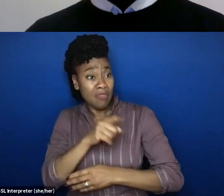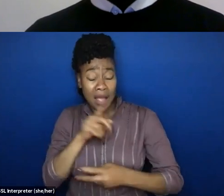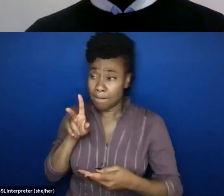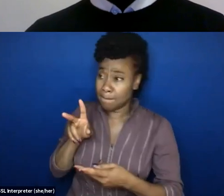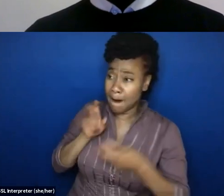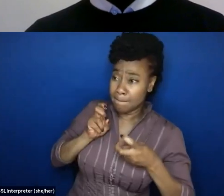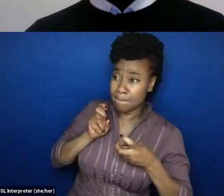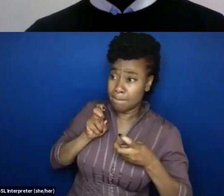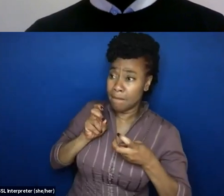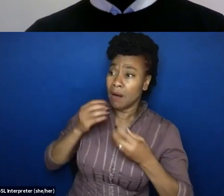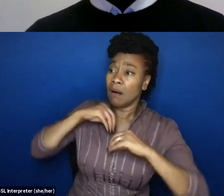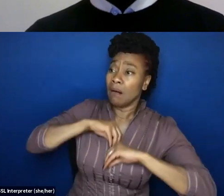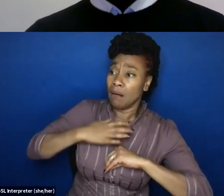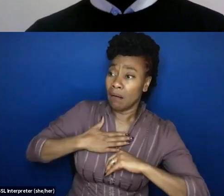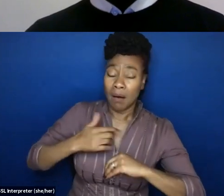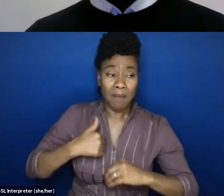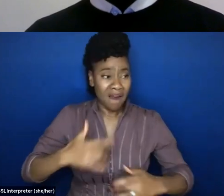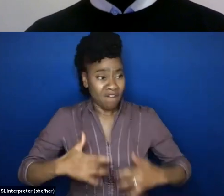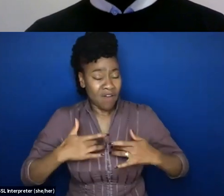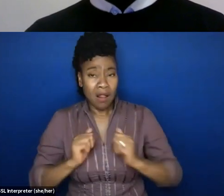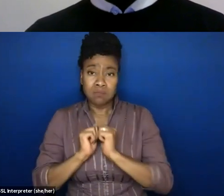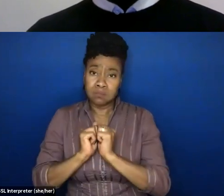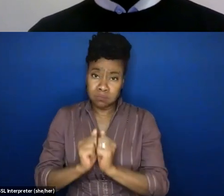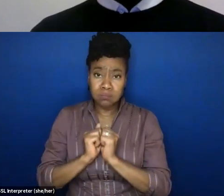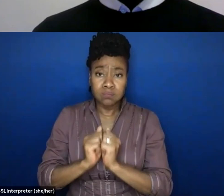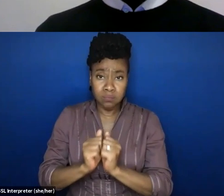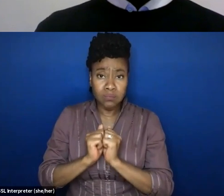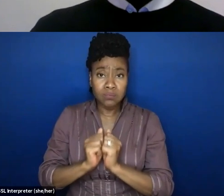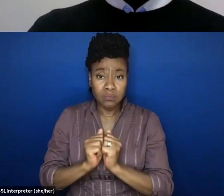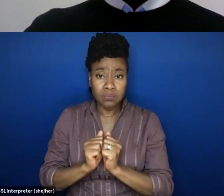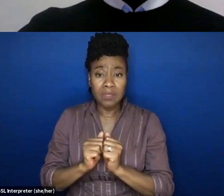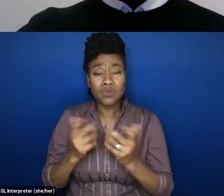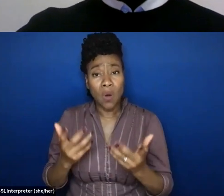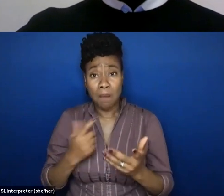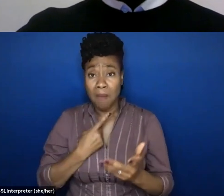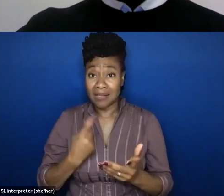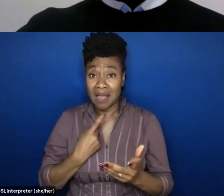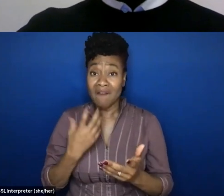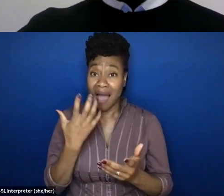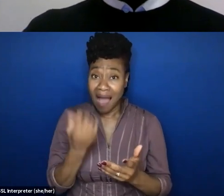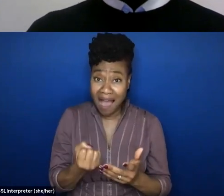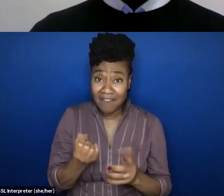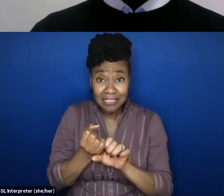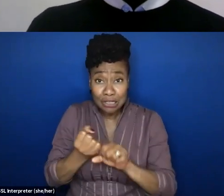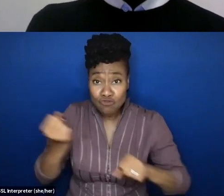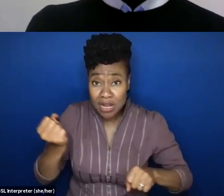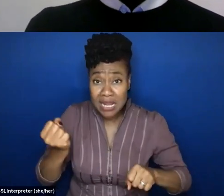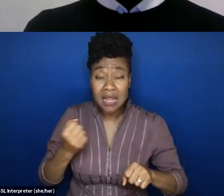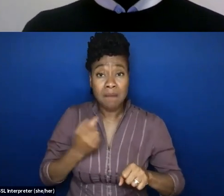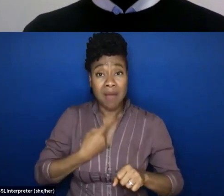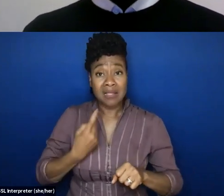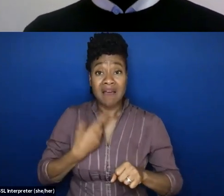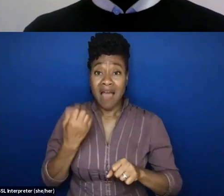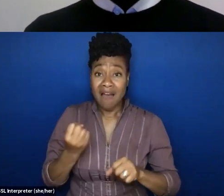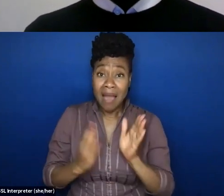And even though, like, I have a degree and a master's and I could pursue certain higher